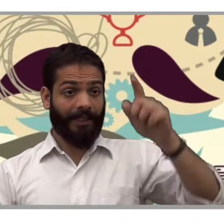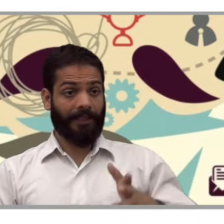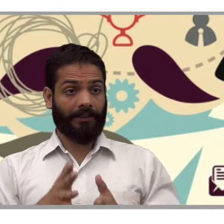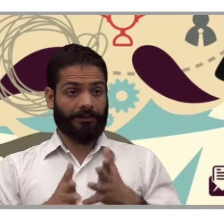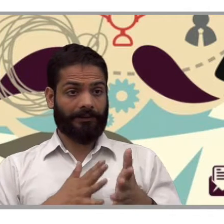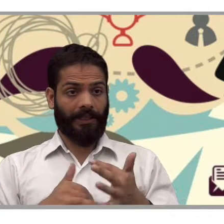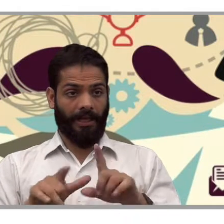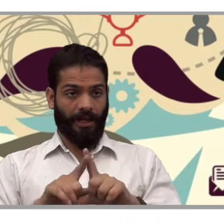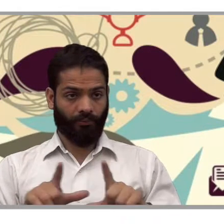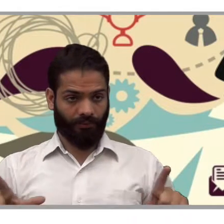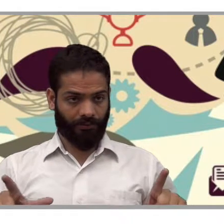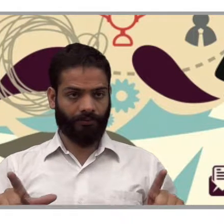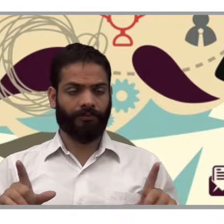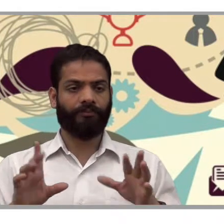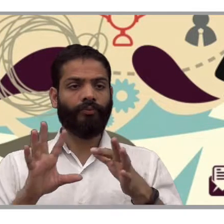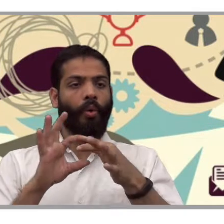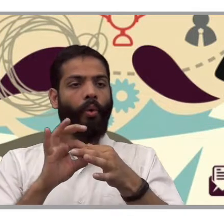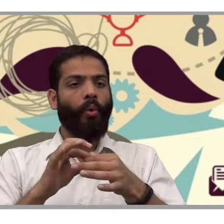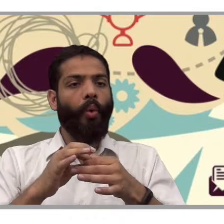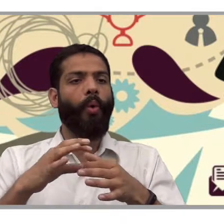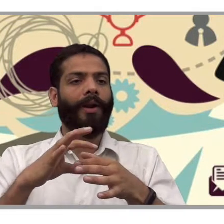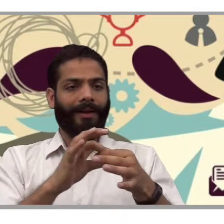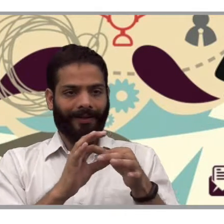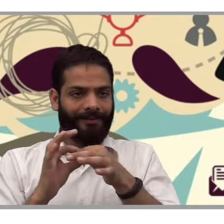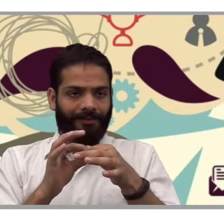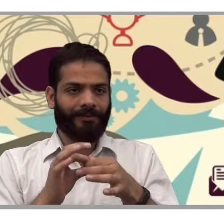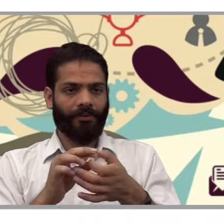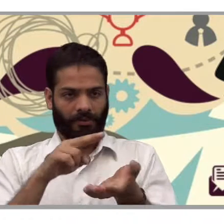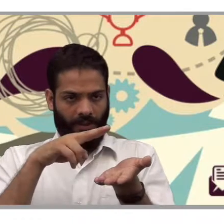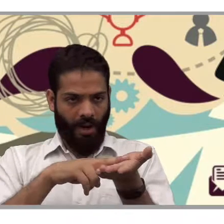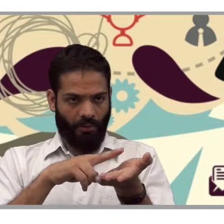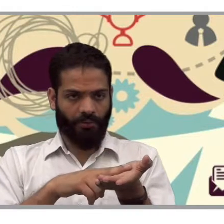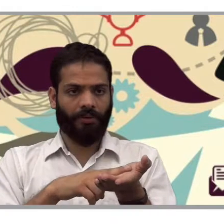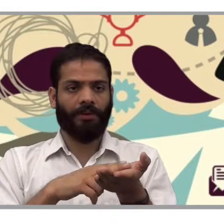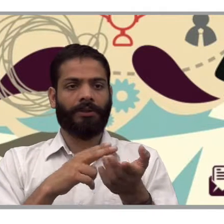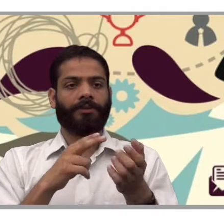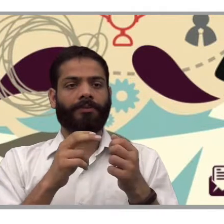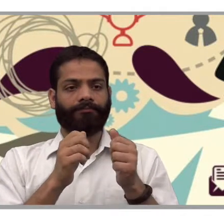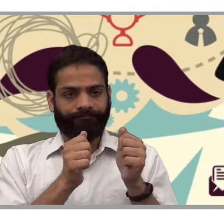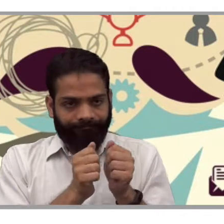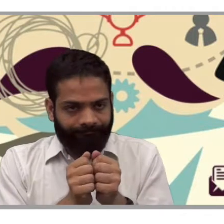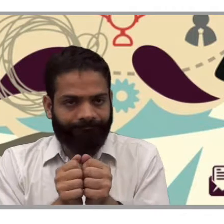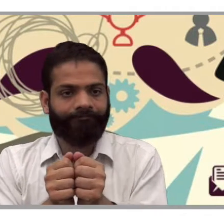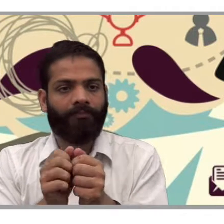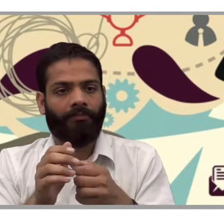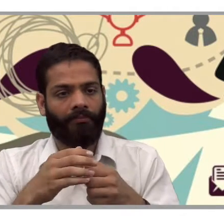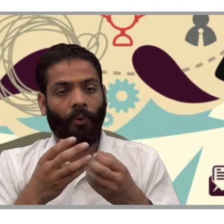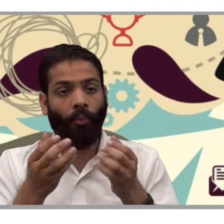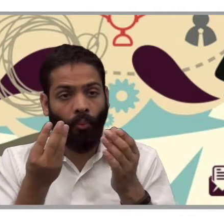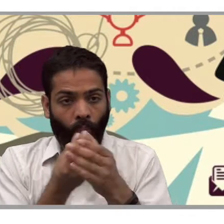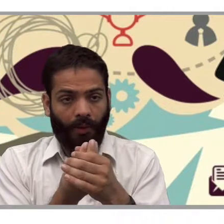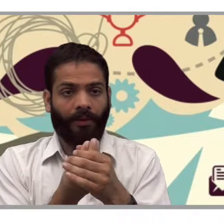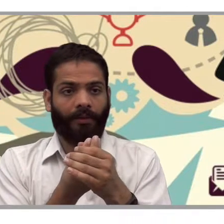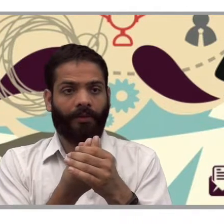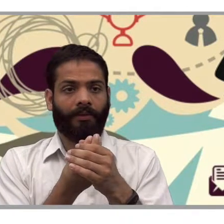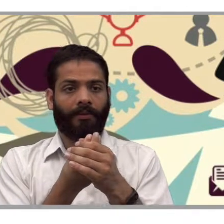can be signed as you, T, you, where non-manual expressions will